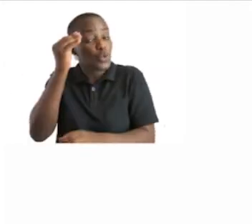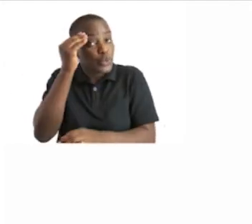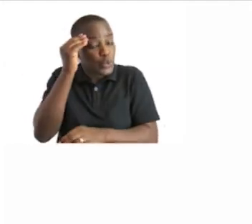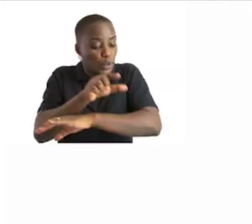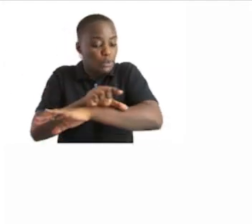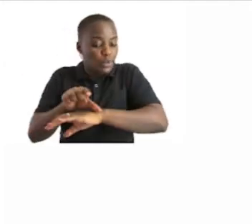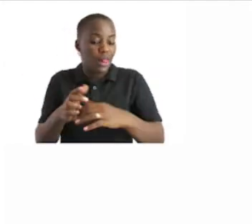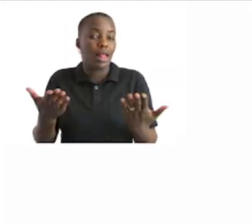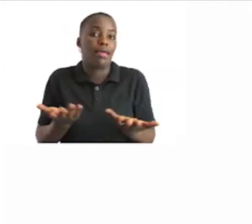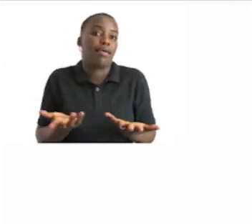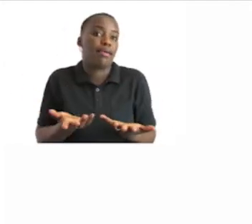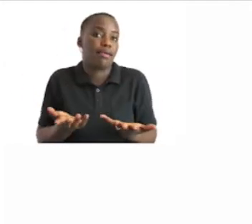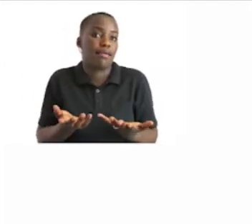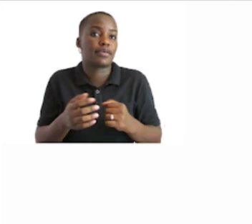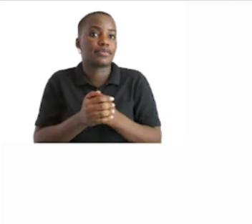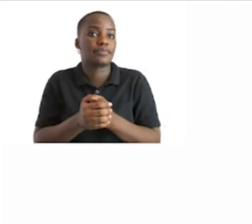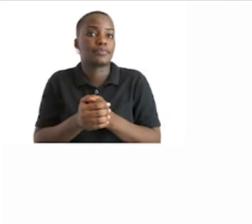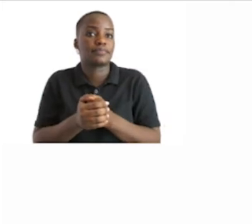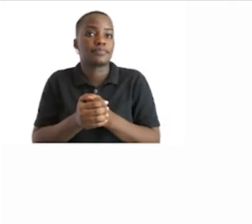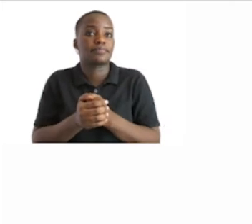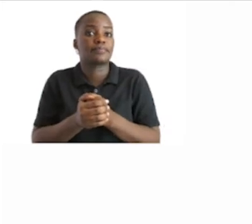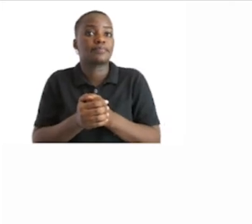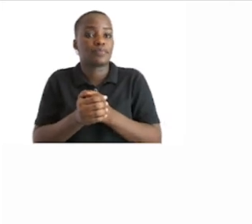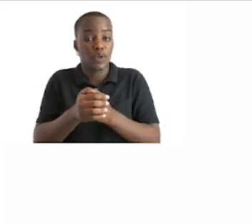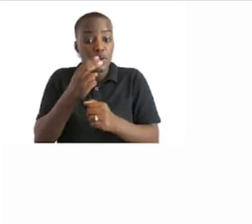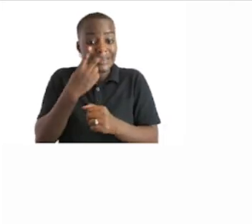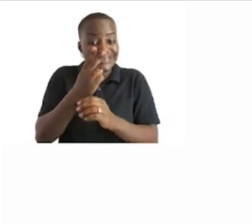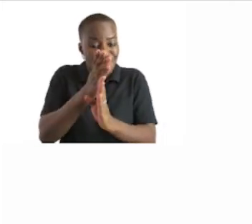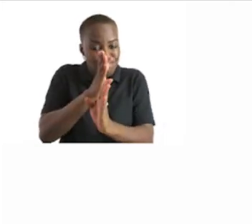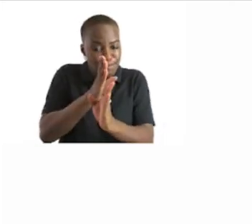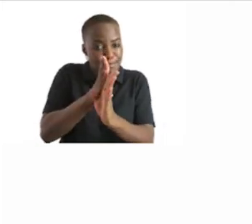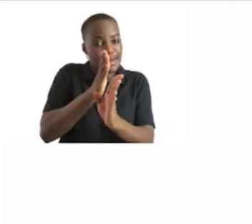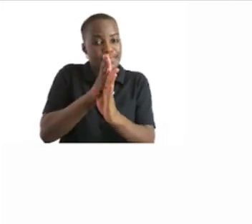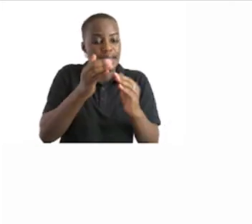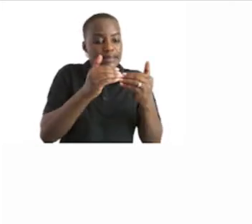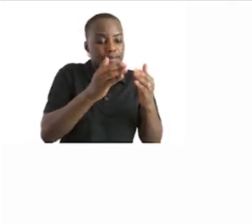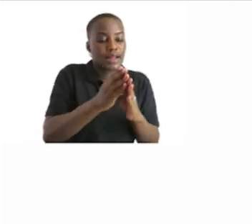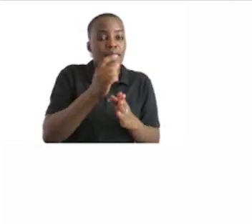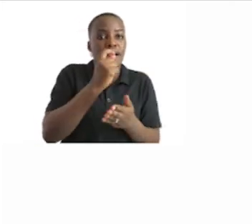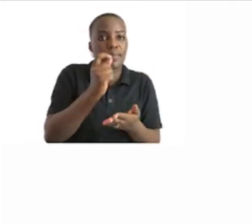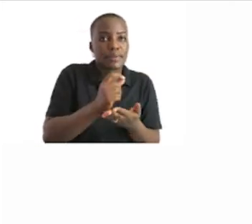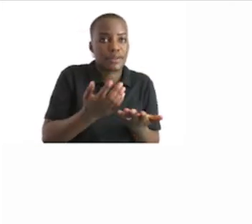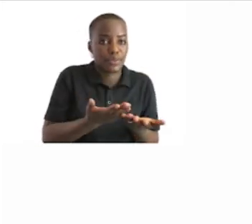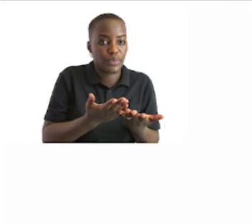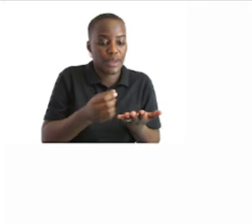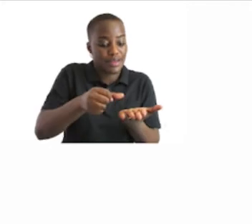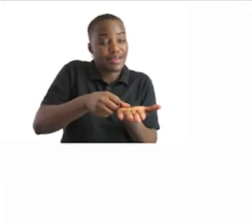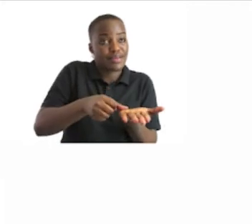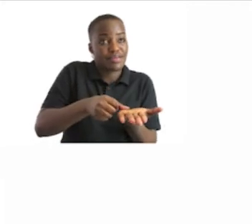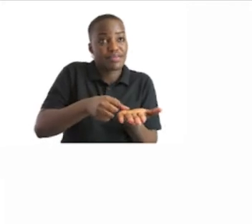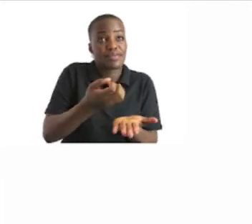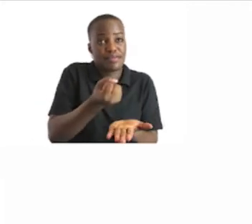ruler. You can see that the ruler has been put right at the beginning of the pencil where the eraser